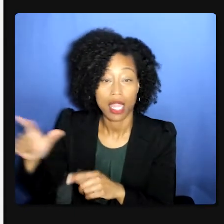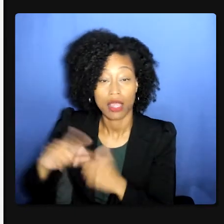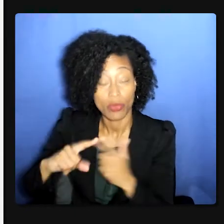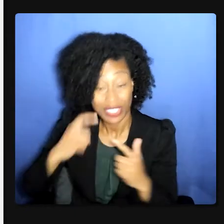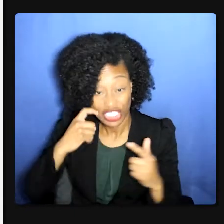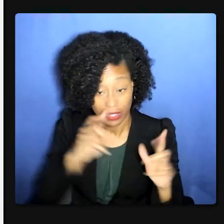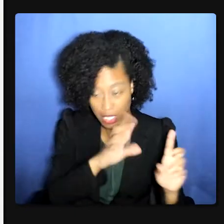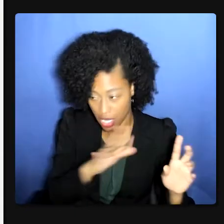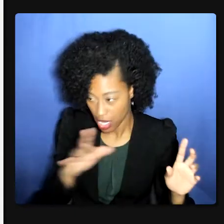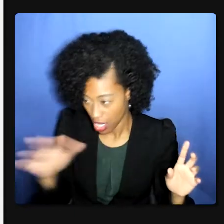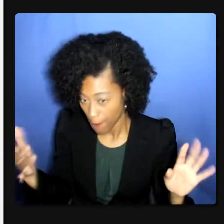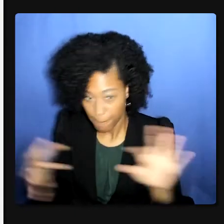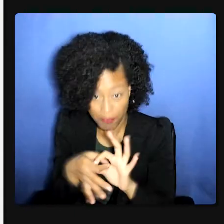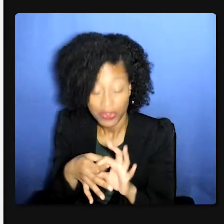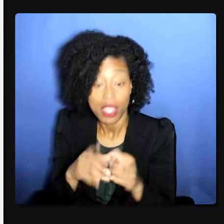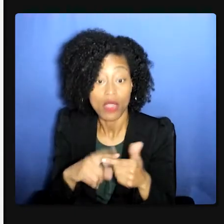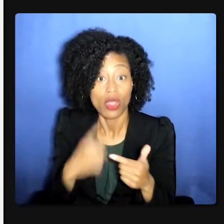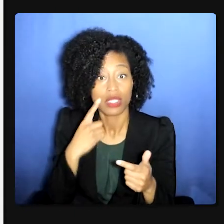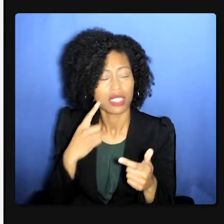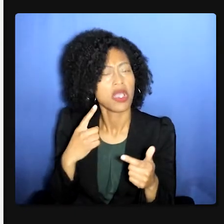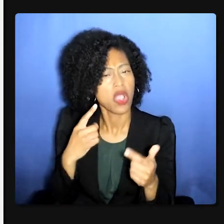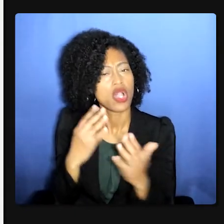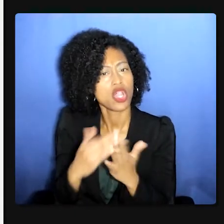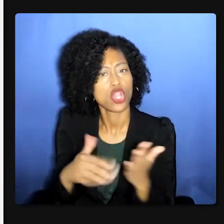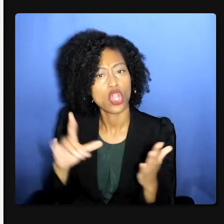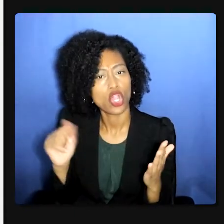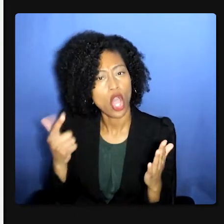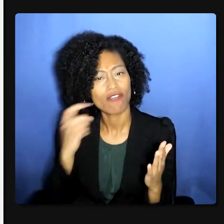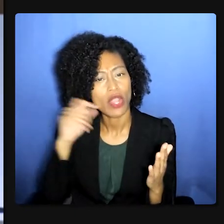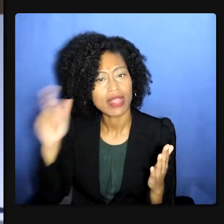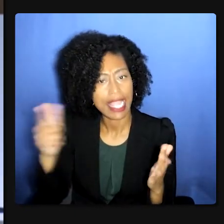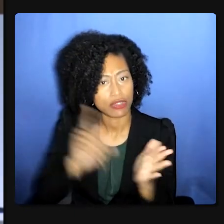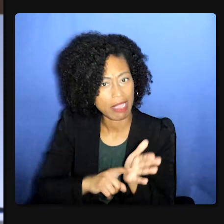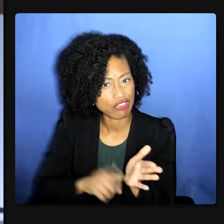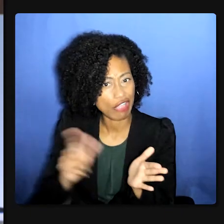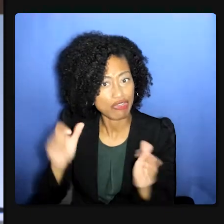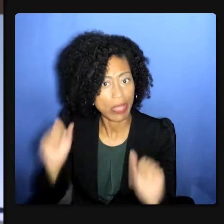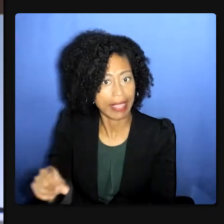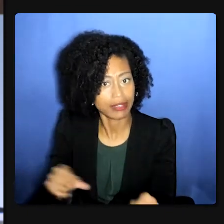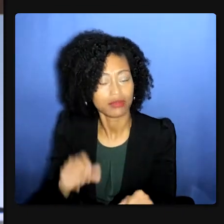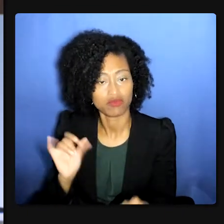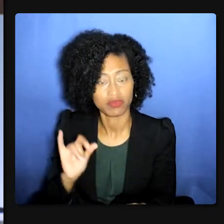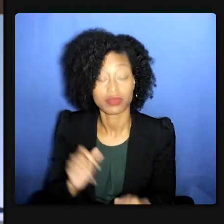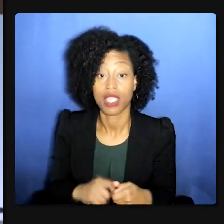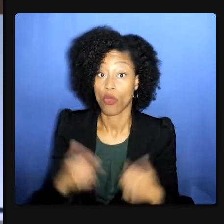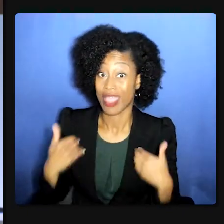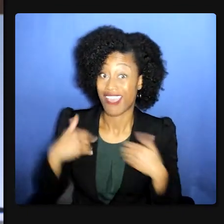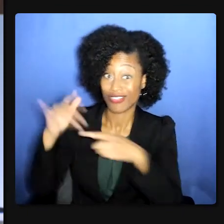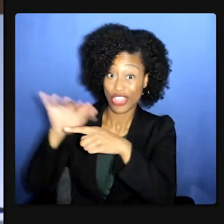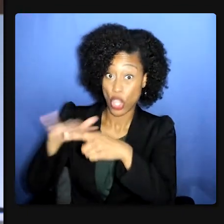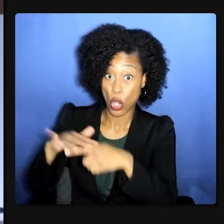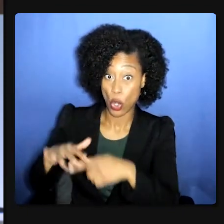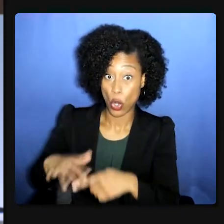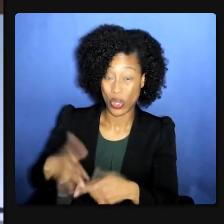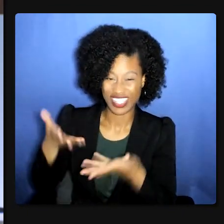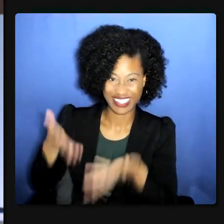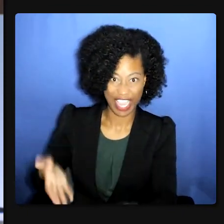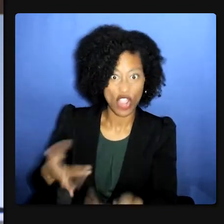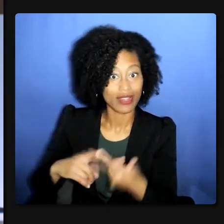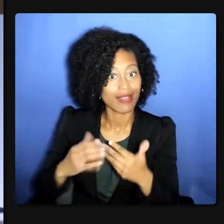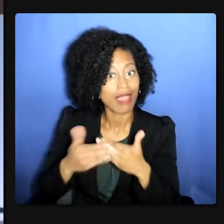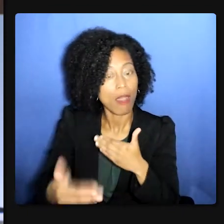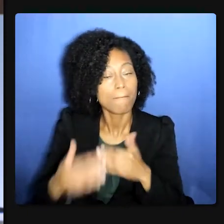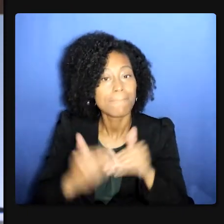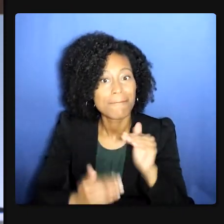we're doing right now, but it's also logged for later inspection. Okay, now we have all the code and the next task is to actually build the